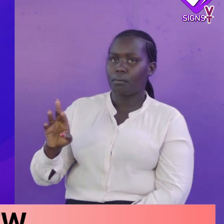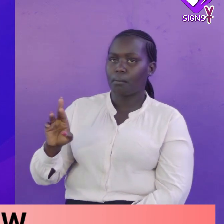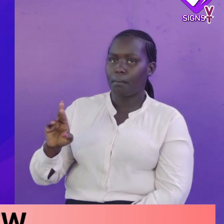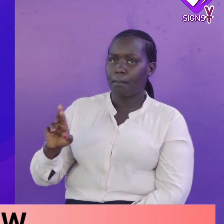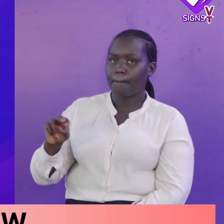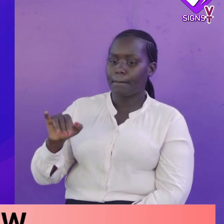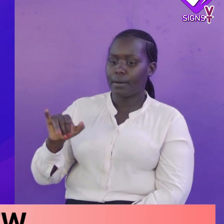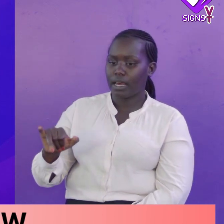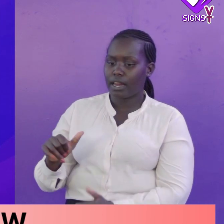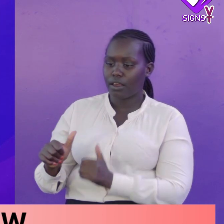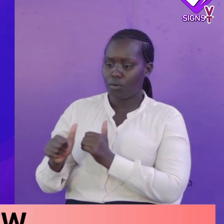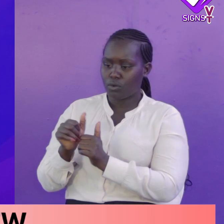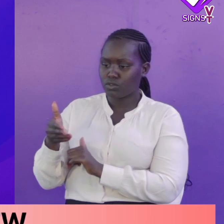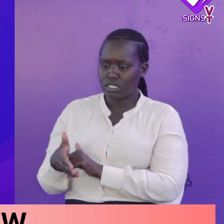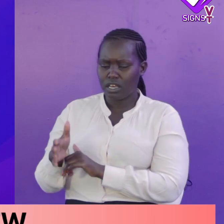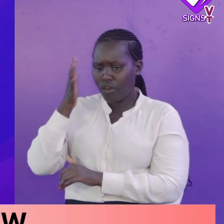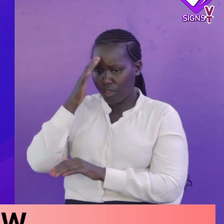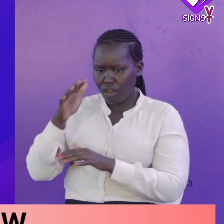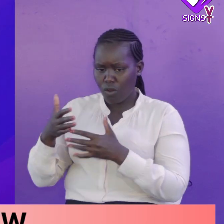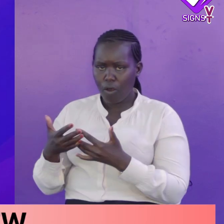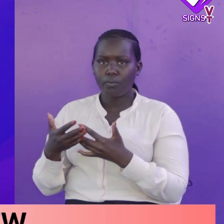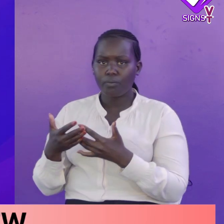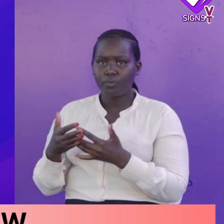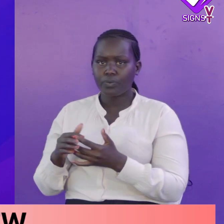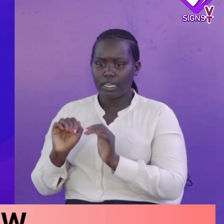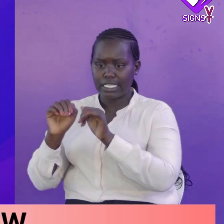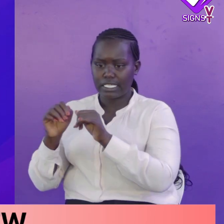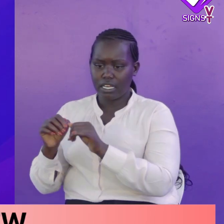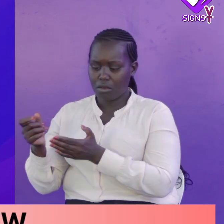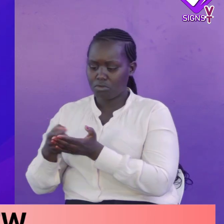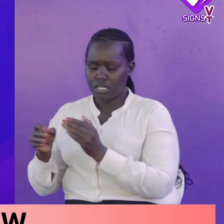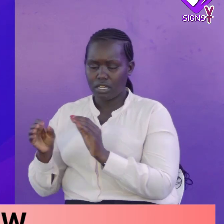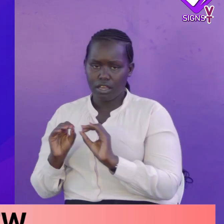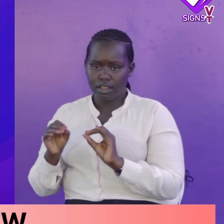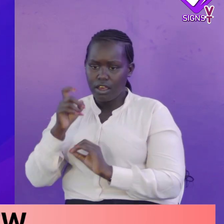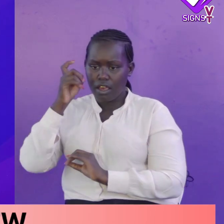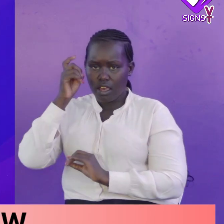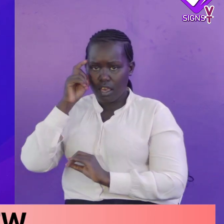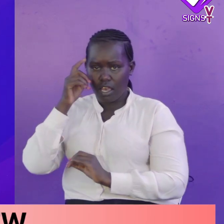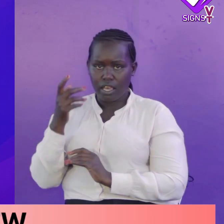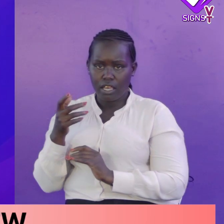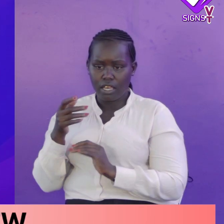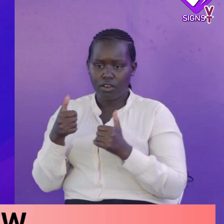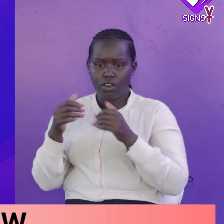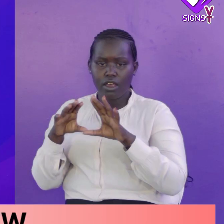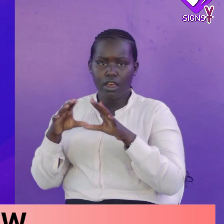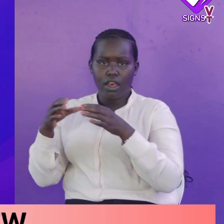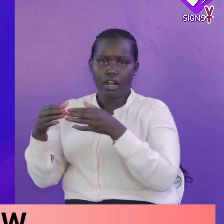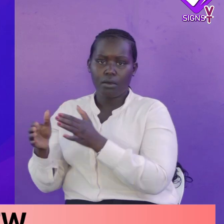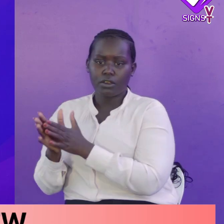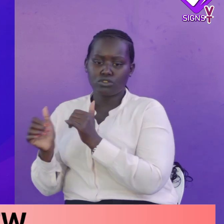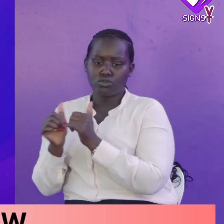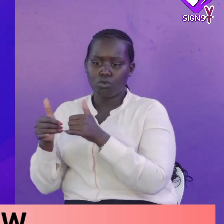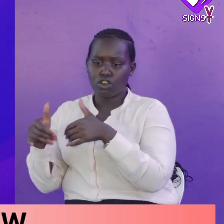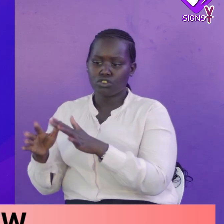been there, they know how intense the English Premier League can be, they didn't sign. So I think the mentality of the club is the one that